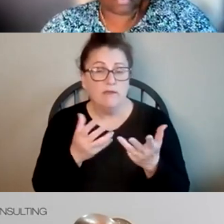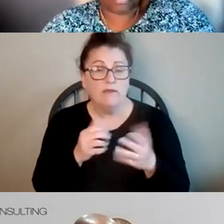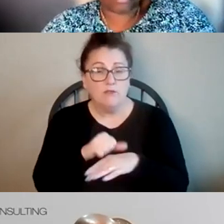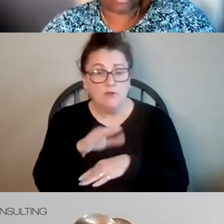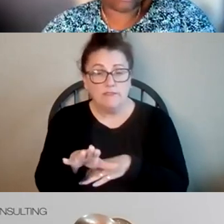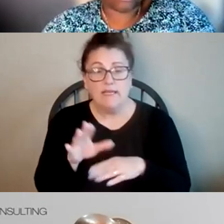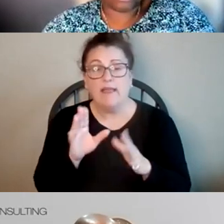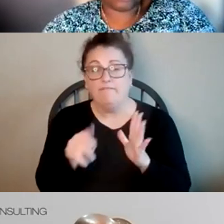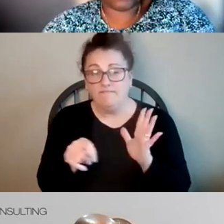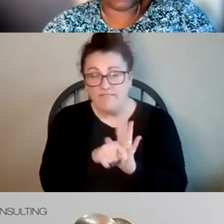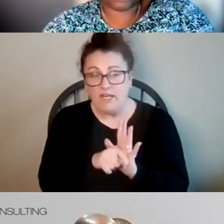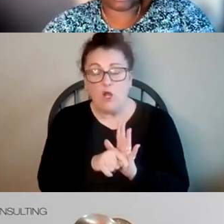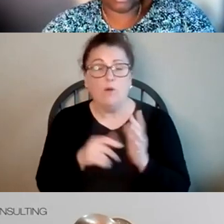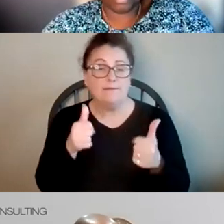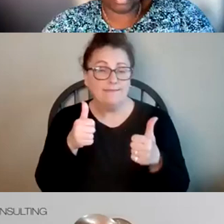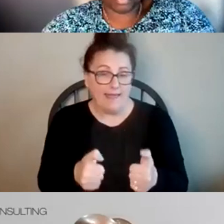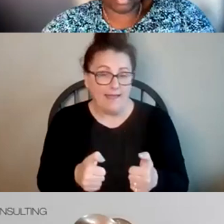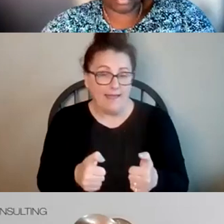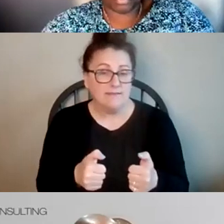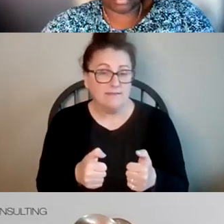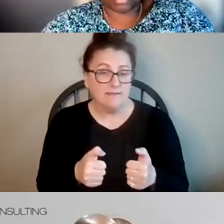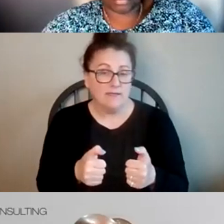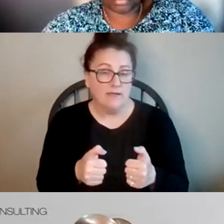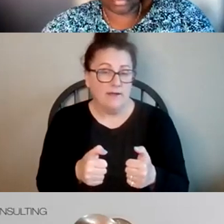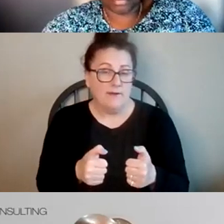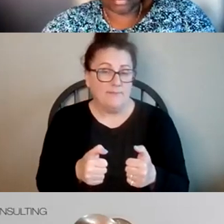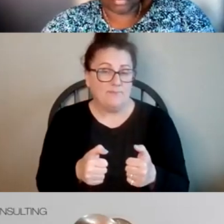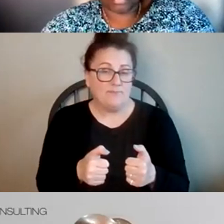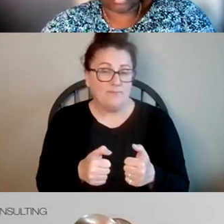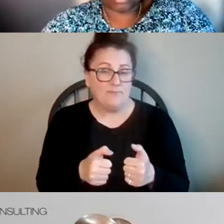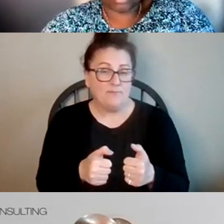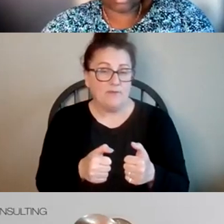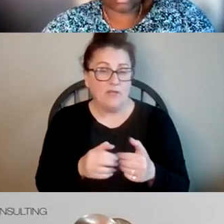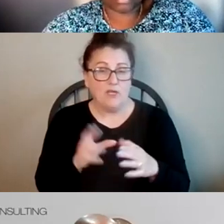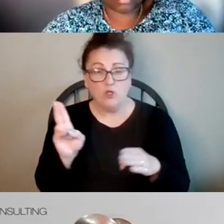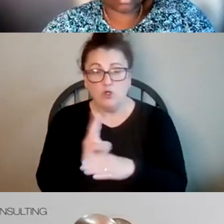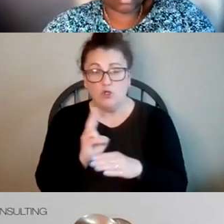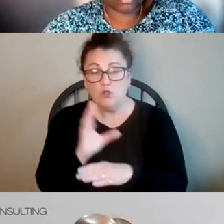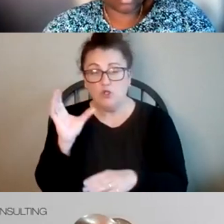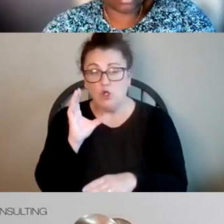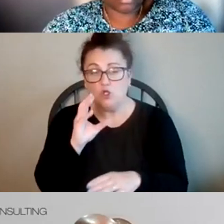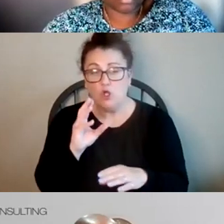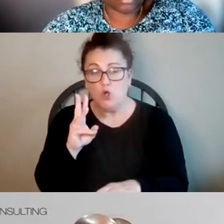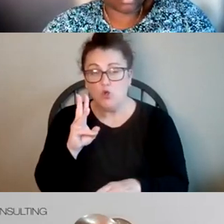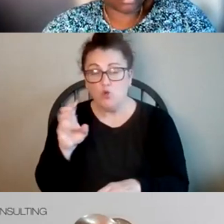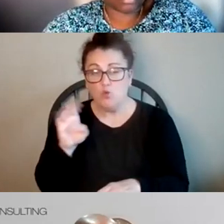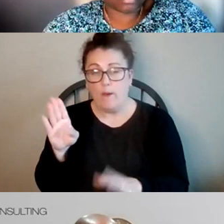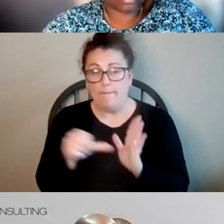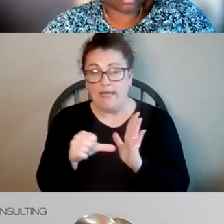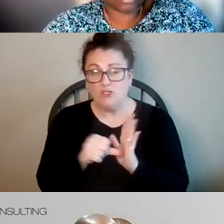video testimony and text submissions, and you can do that via the search webpage. And again,